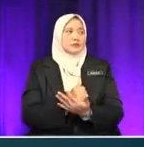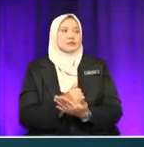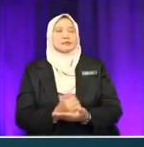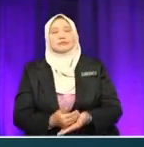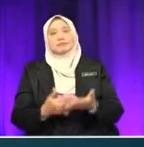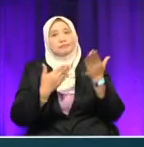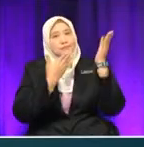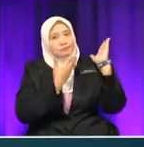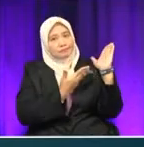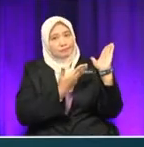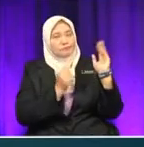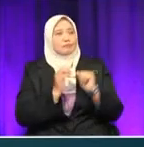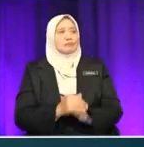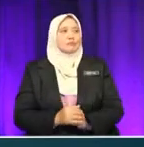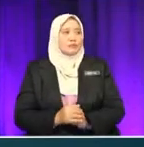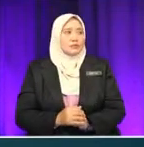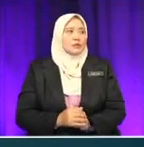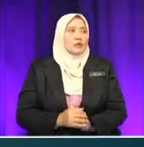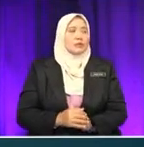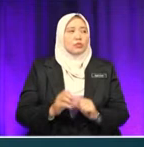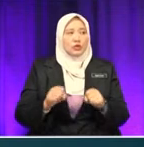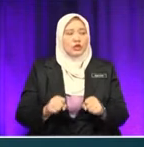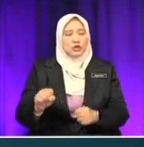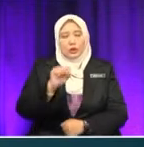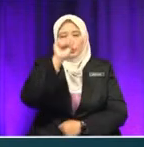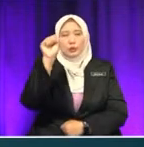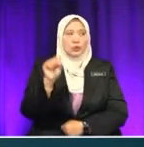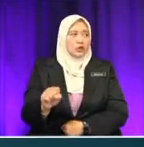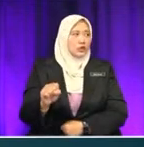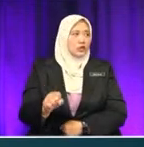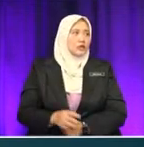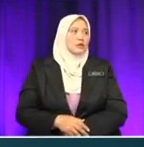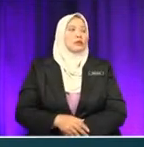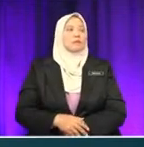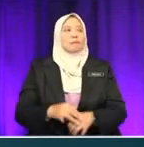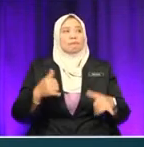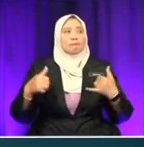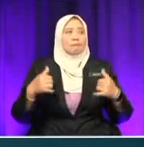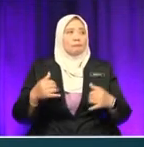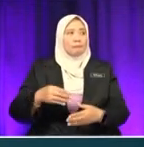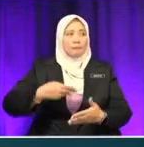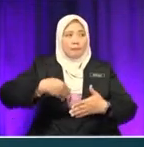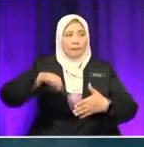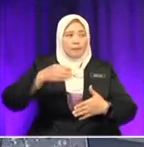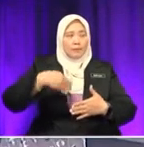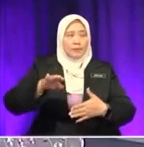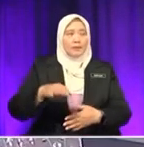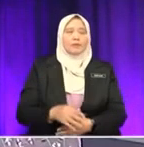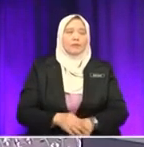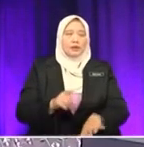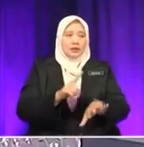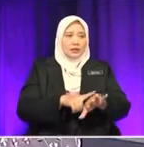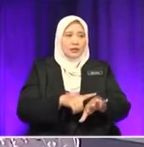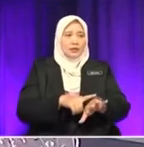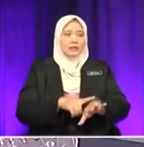badminton on weekends makes me fit and healthy, where I can create my new health behavior as a routine. All right. So now